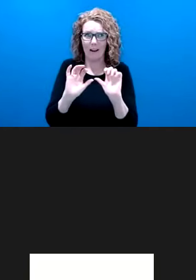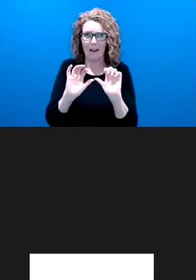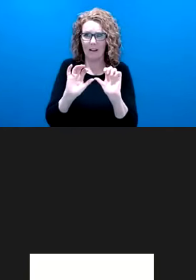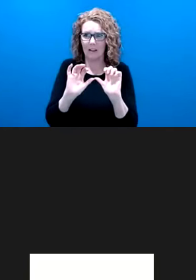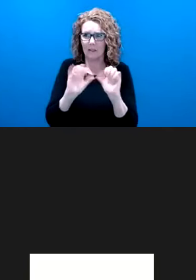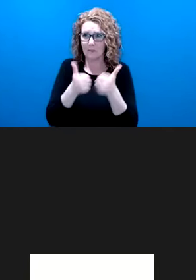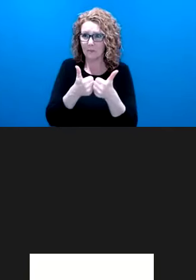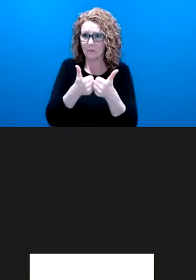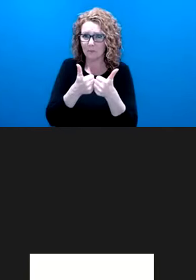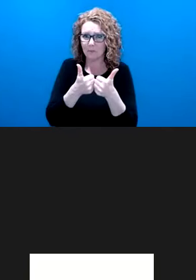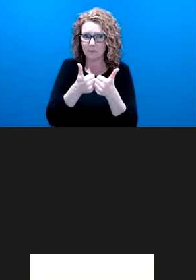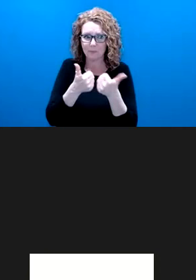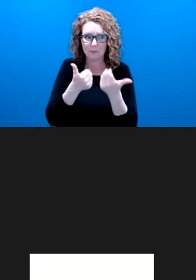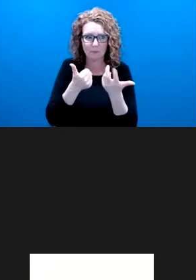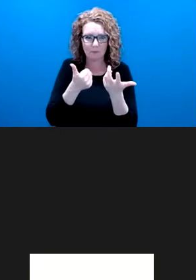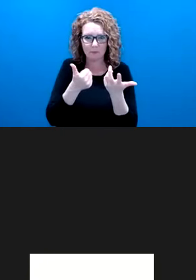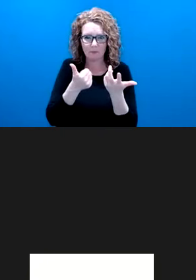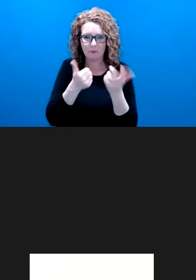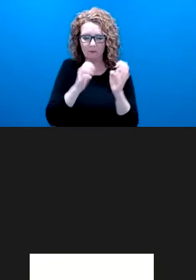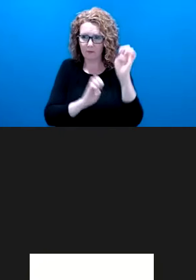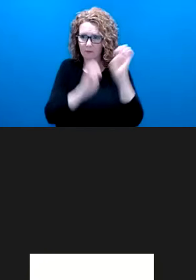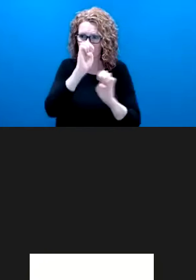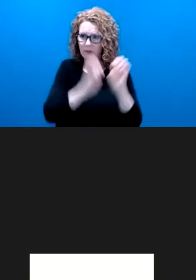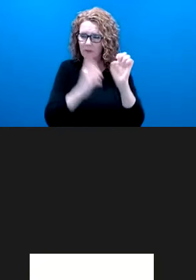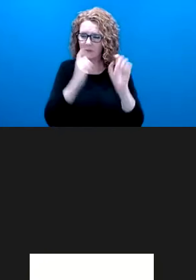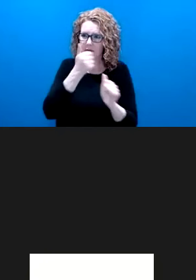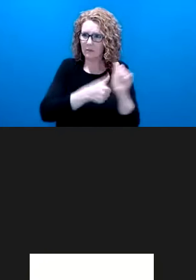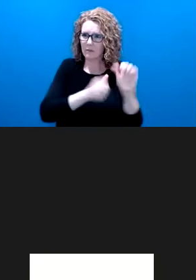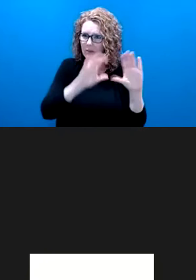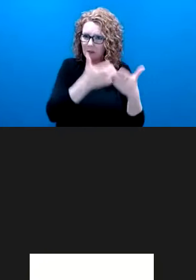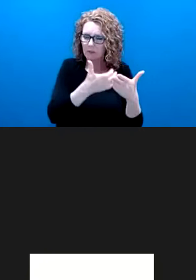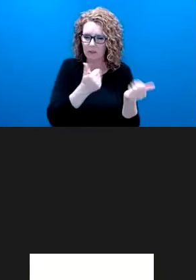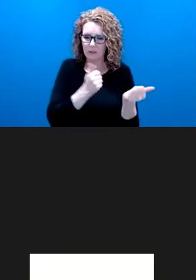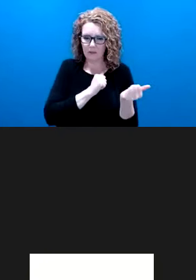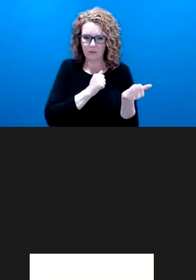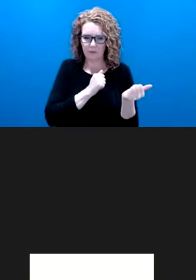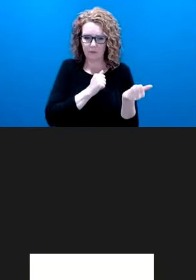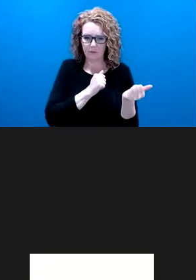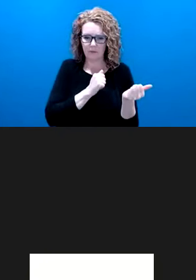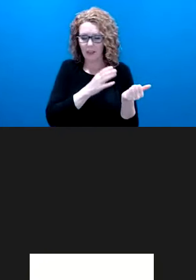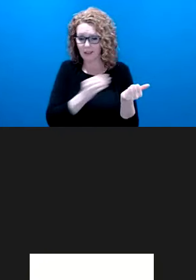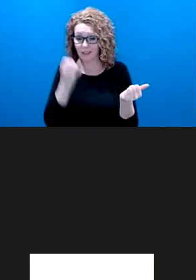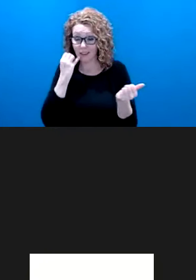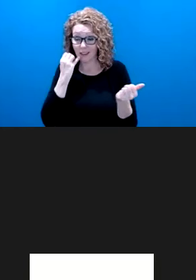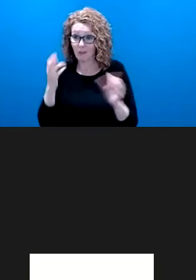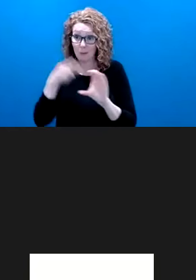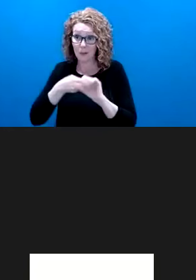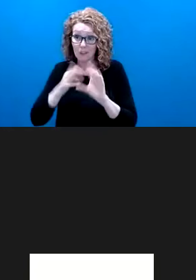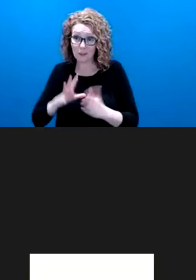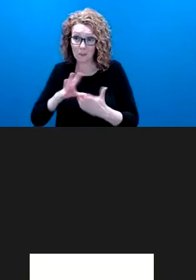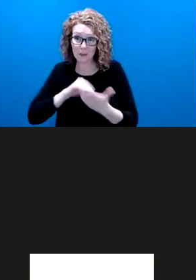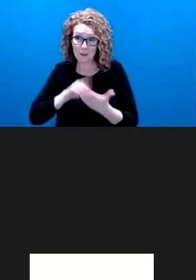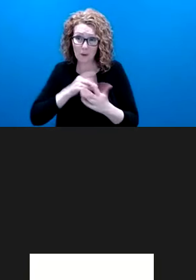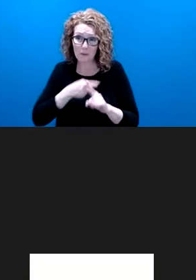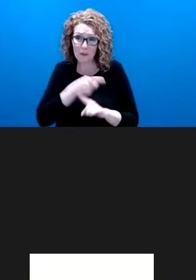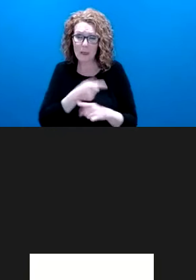and assessments of these courses and how well participants are learning from these courses. So I think